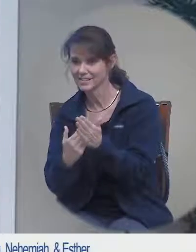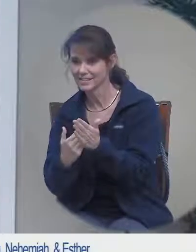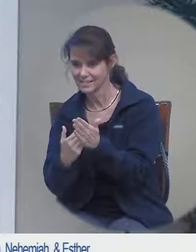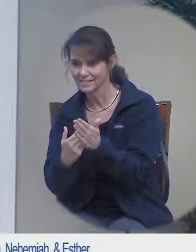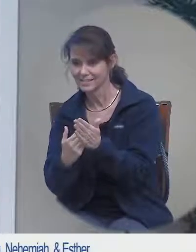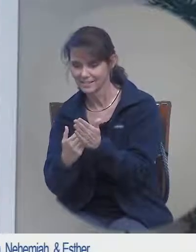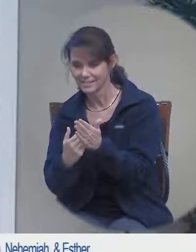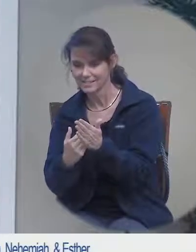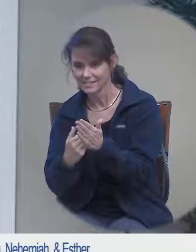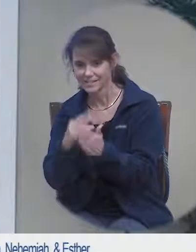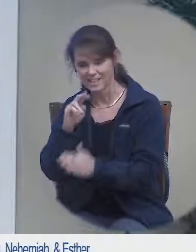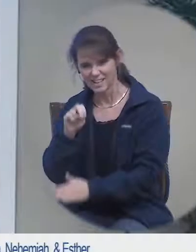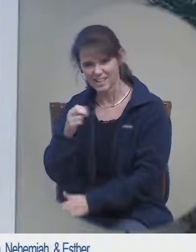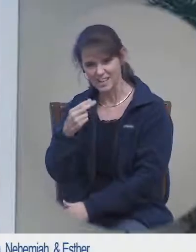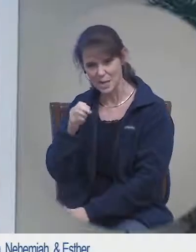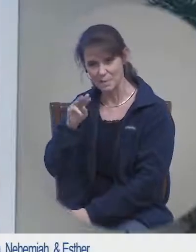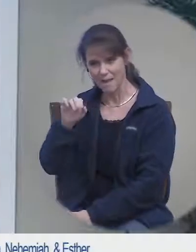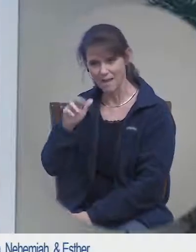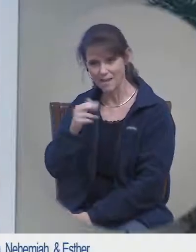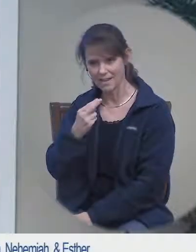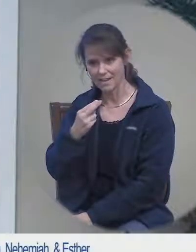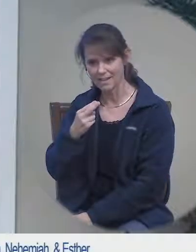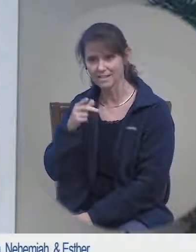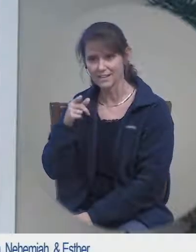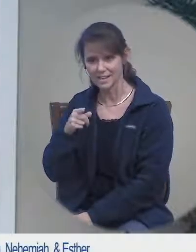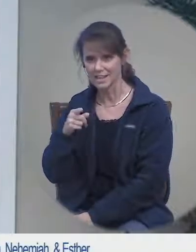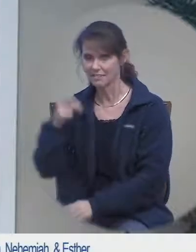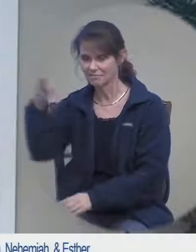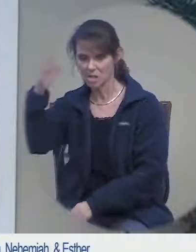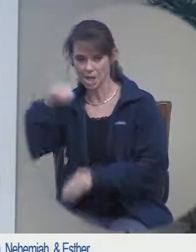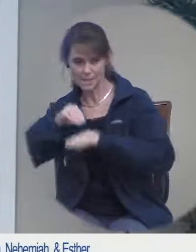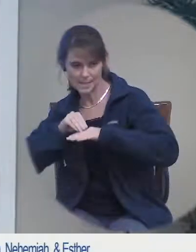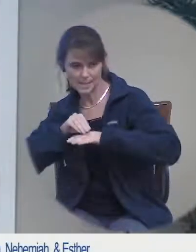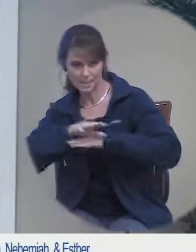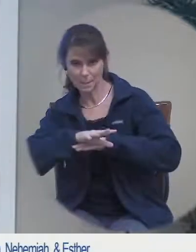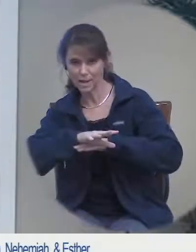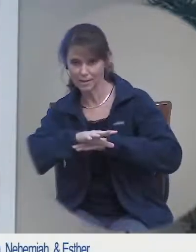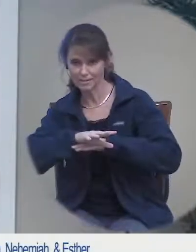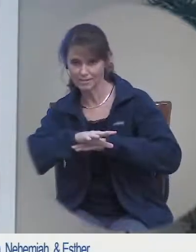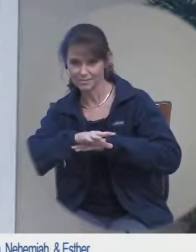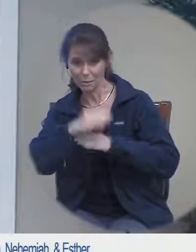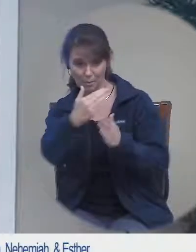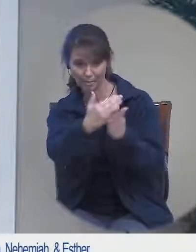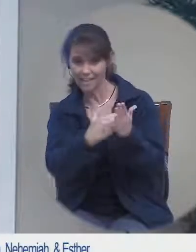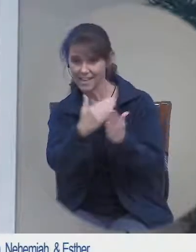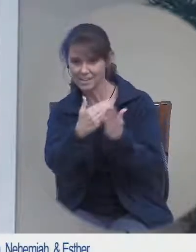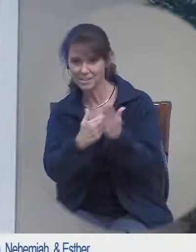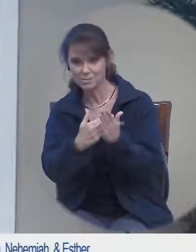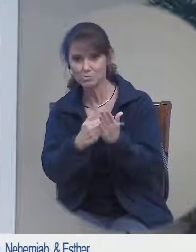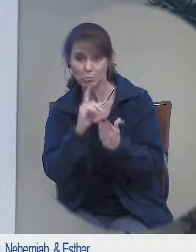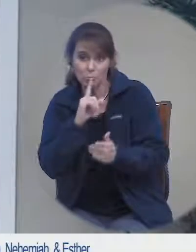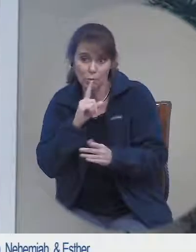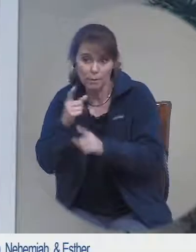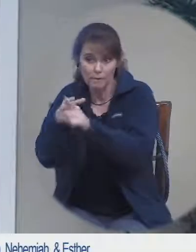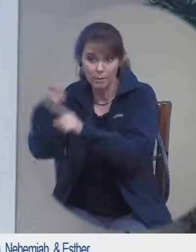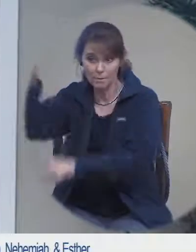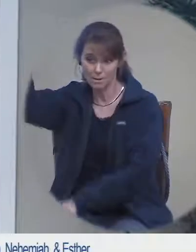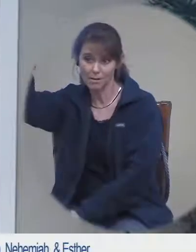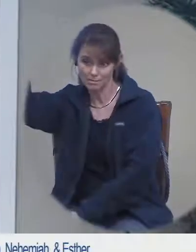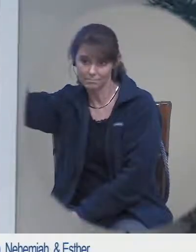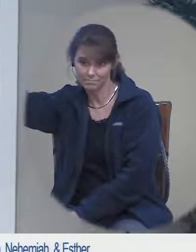God, and these are recorded for us by God. And I think it's important just to note these, because I think it may suggest some things.